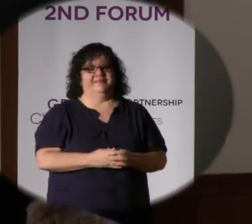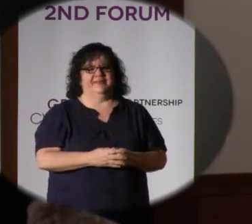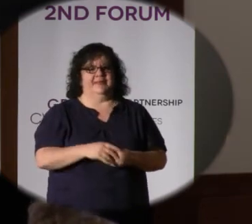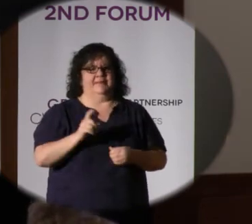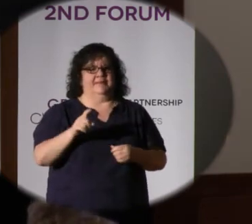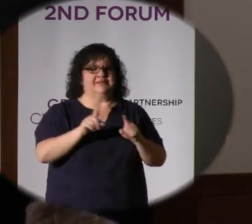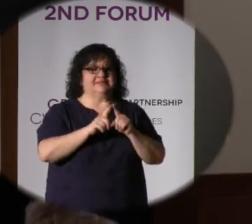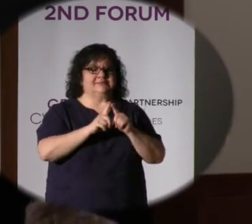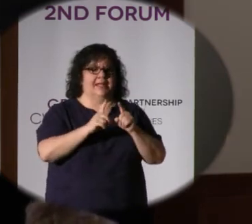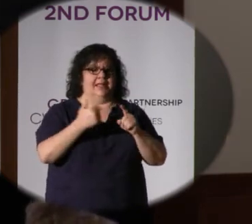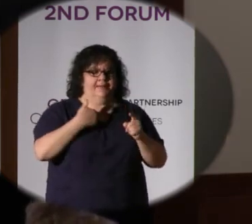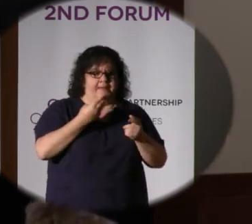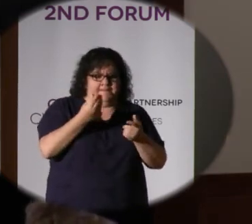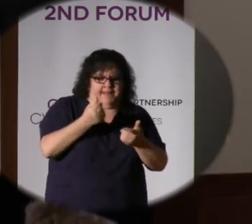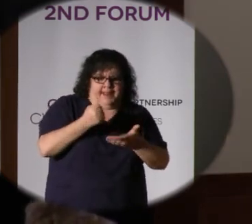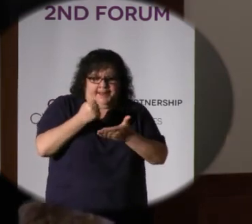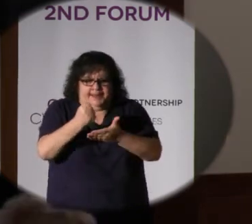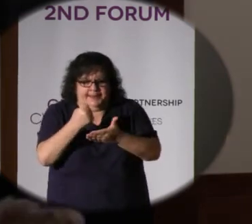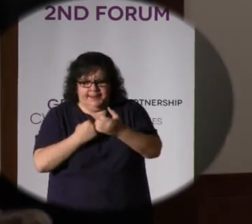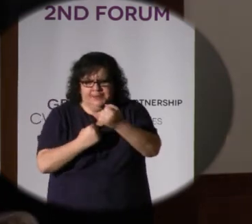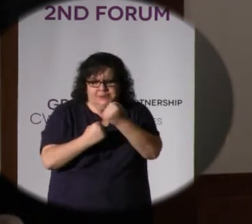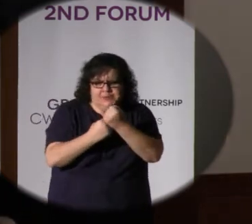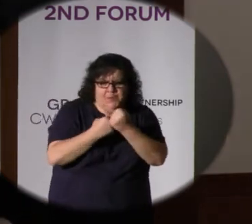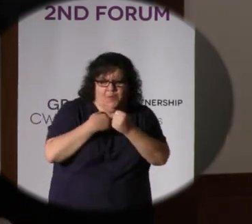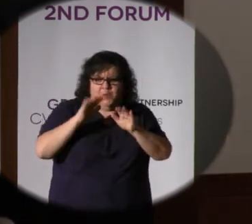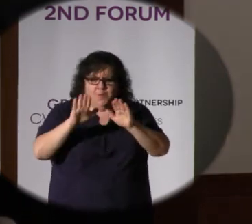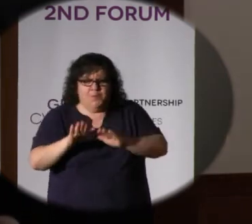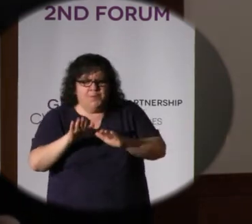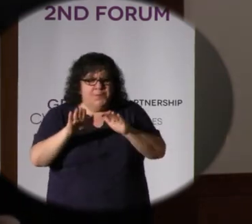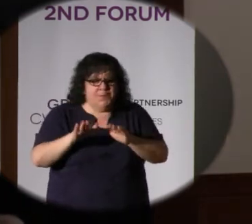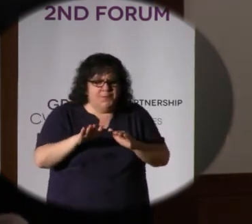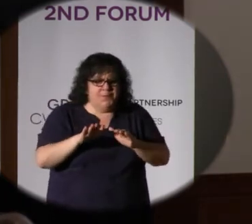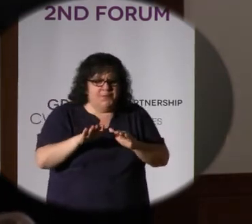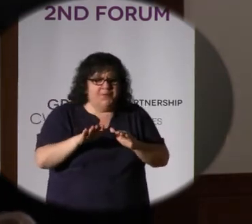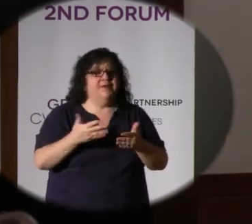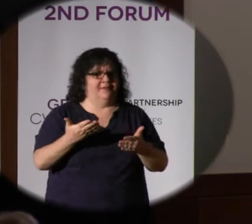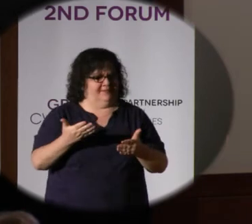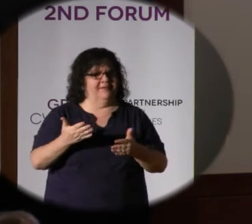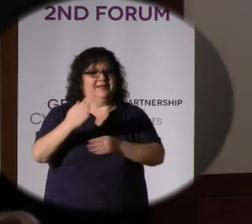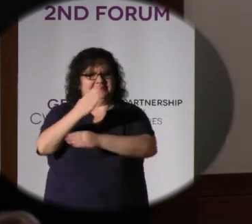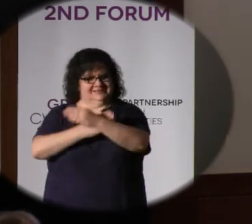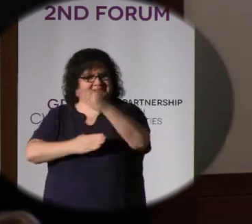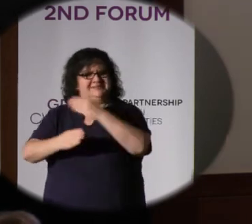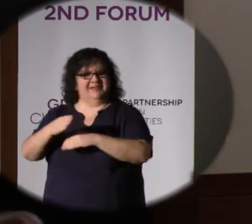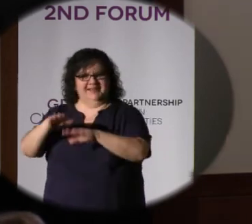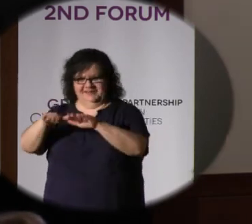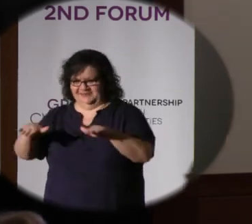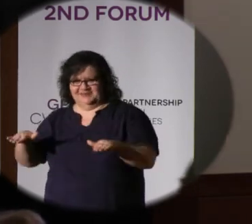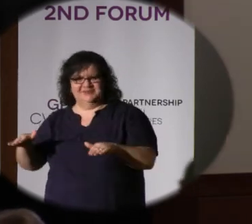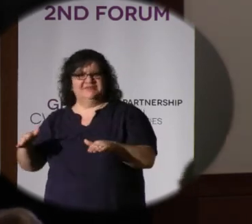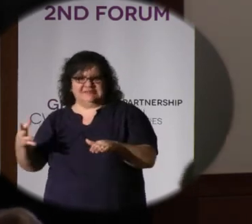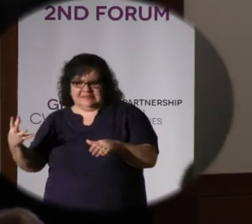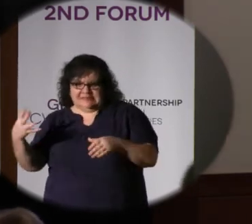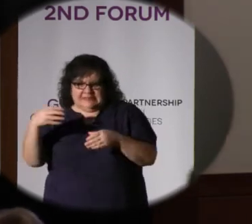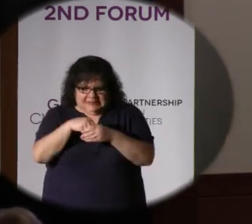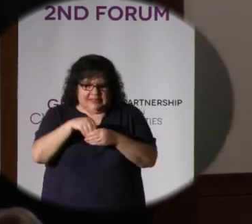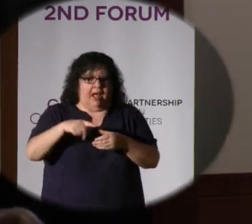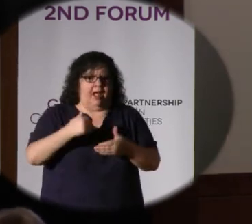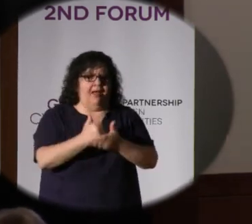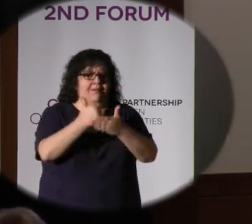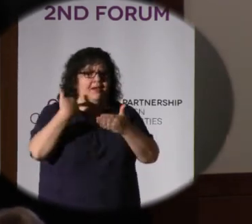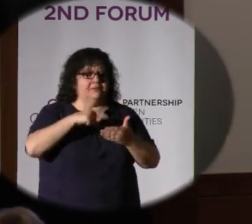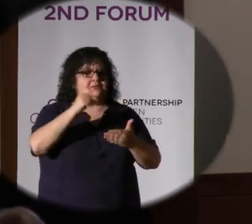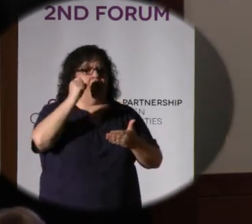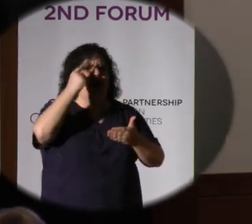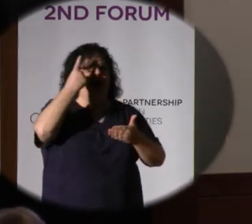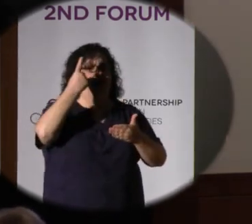understanding of the particular needs of persons with disabilities. Getting to this point means that our